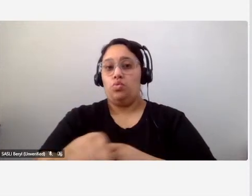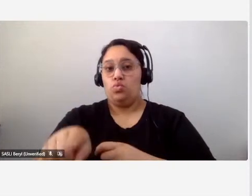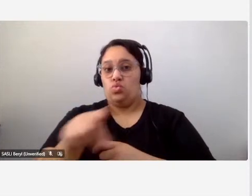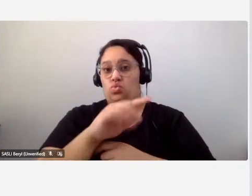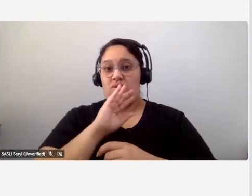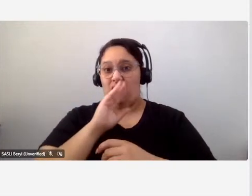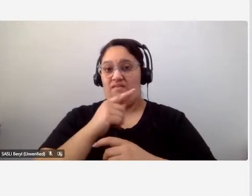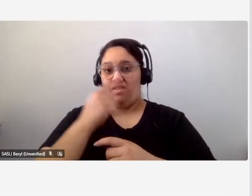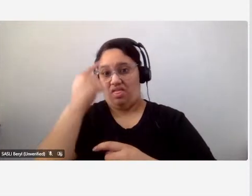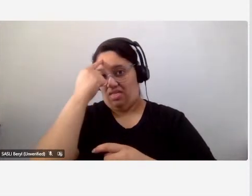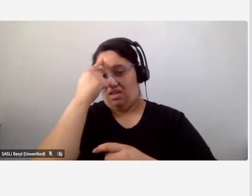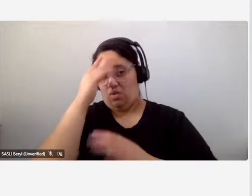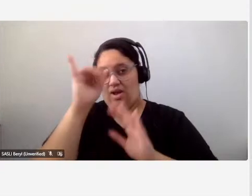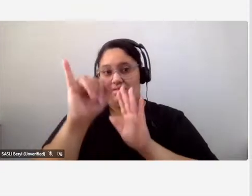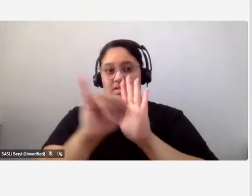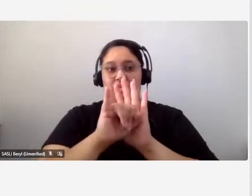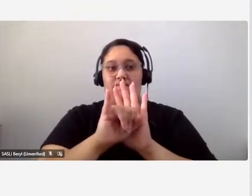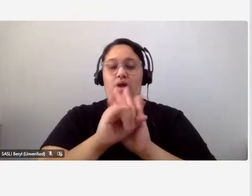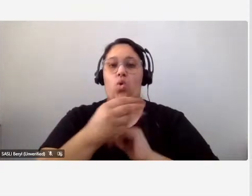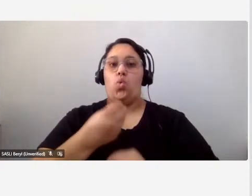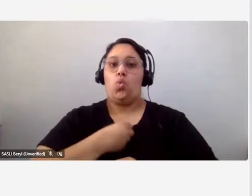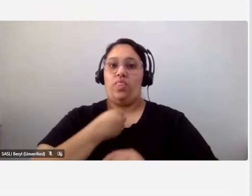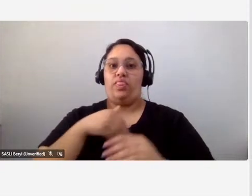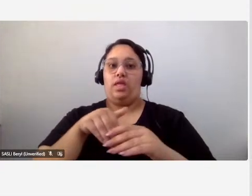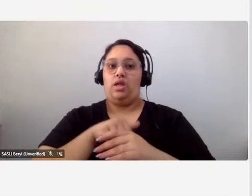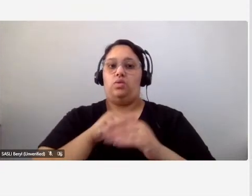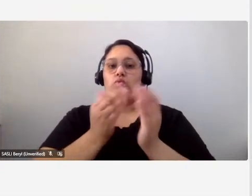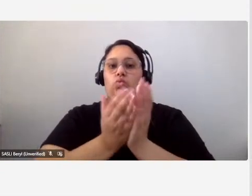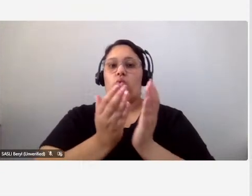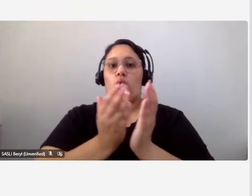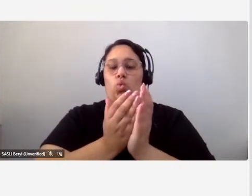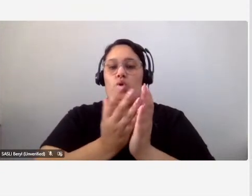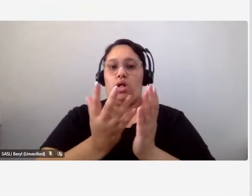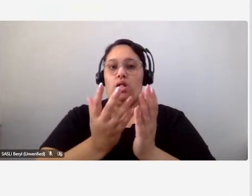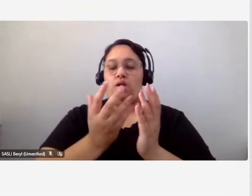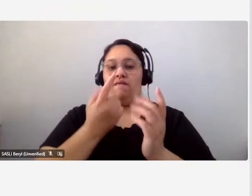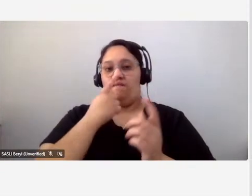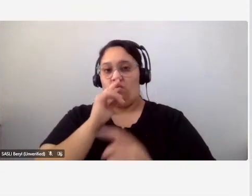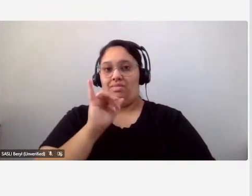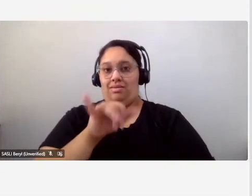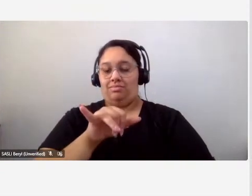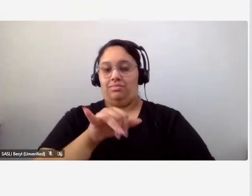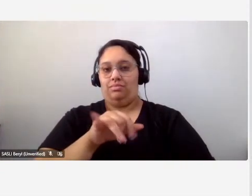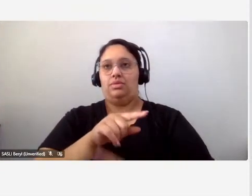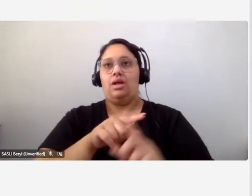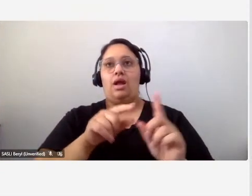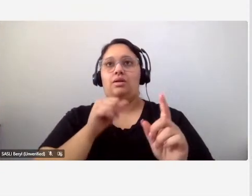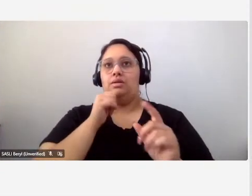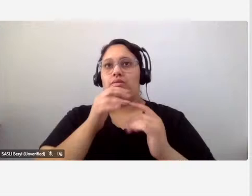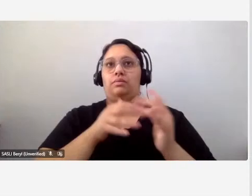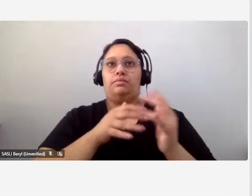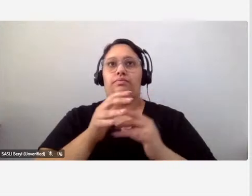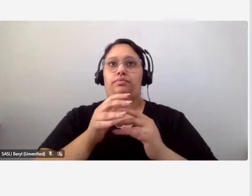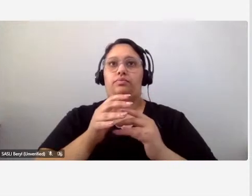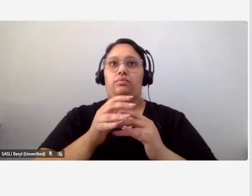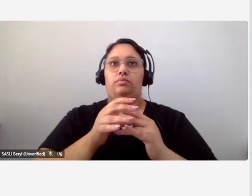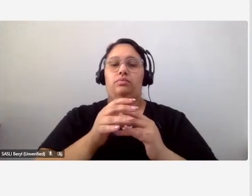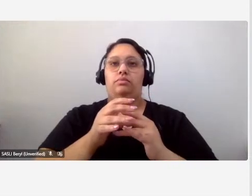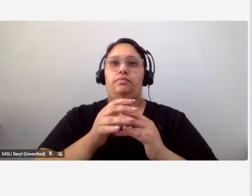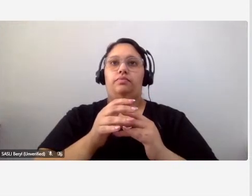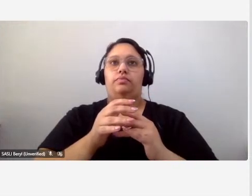ever considered to identify the youth in schools, in this instance, irrespective of the levels